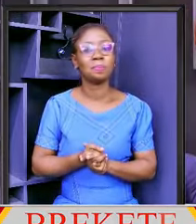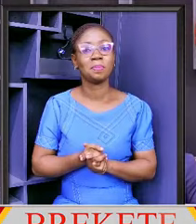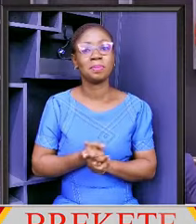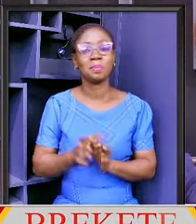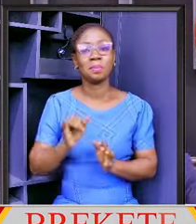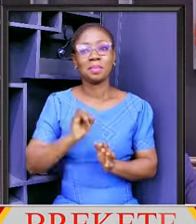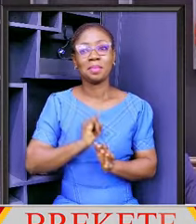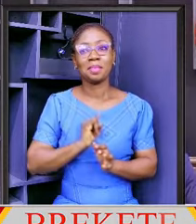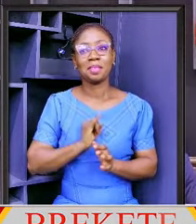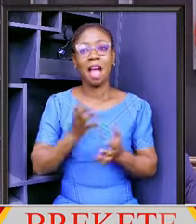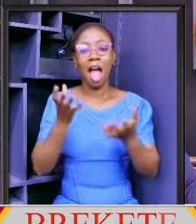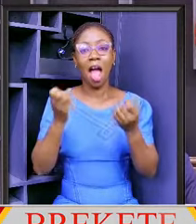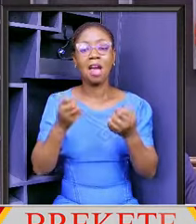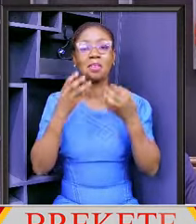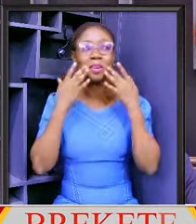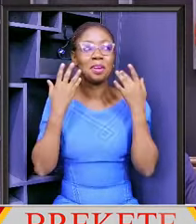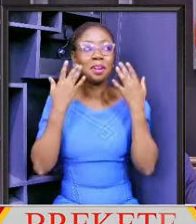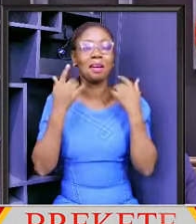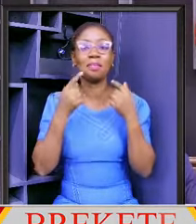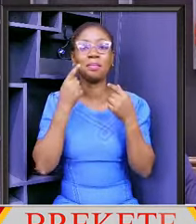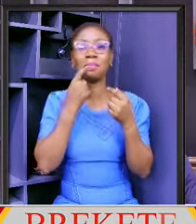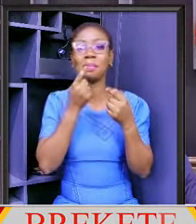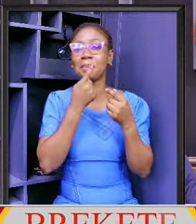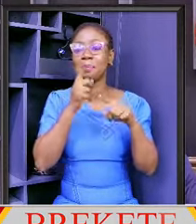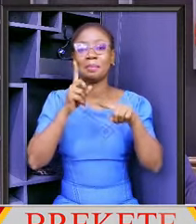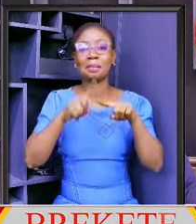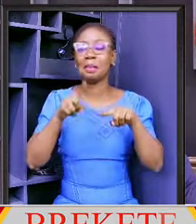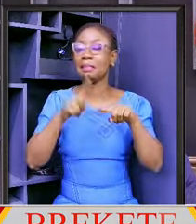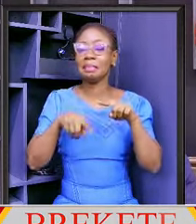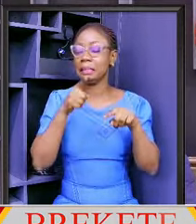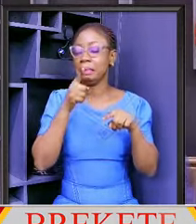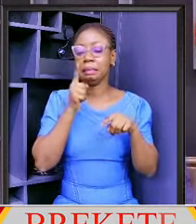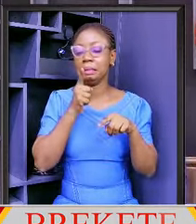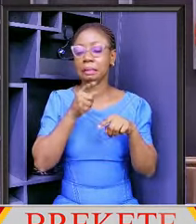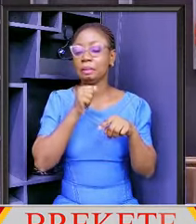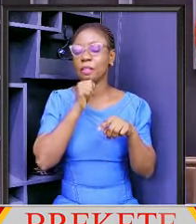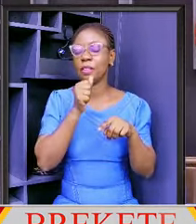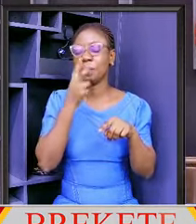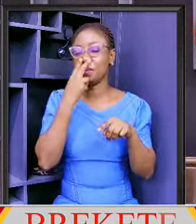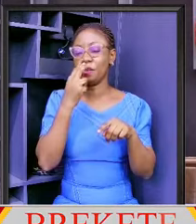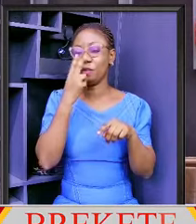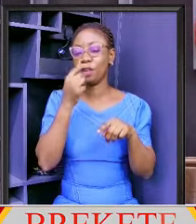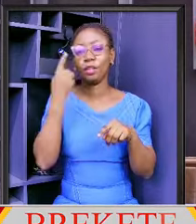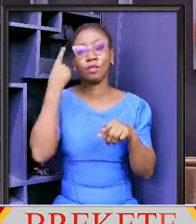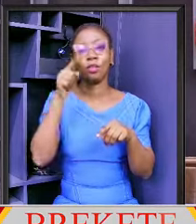I won't laugh, my mouth they hold me. Say this one no funny